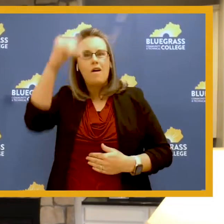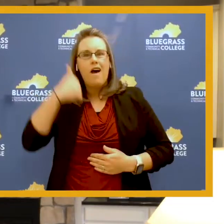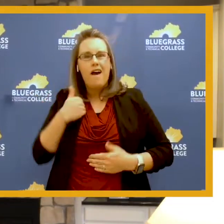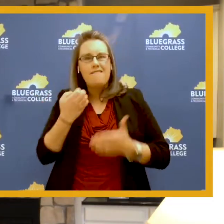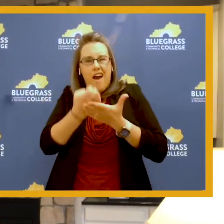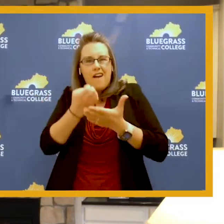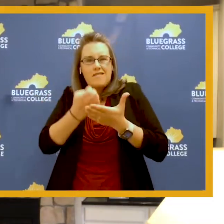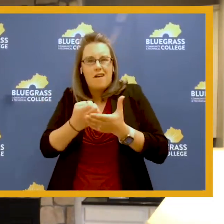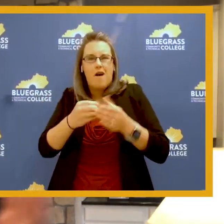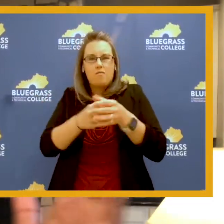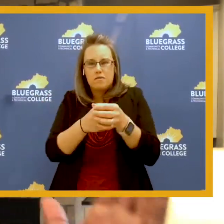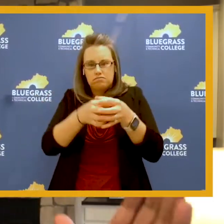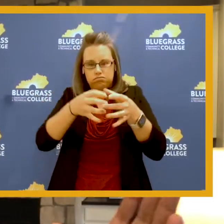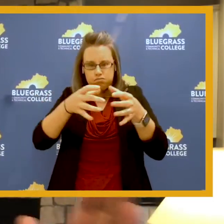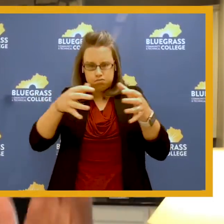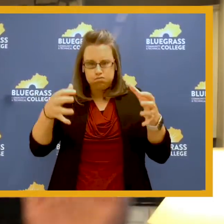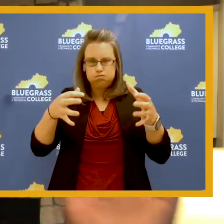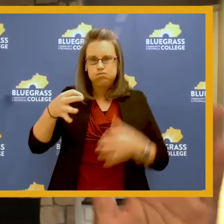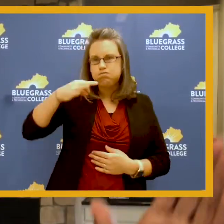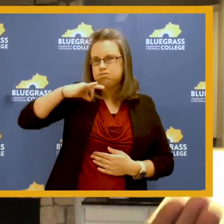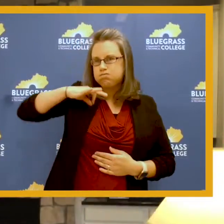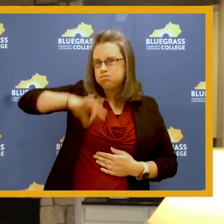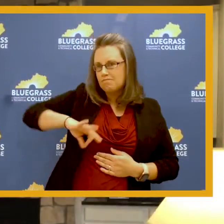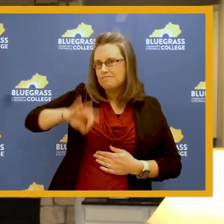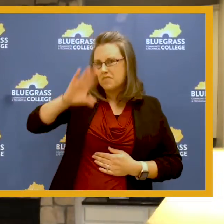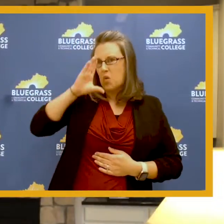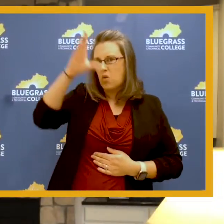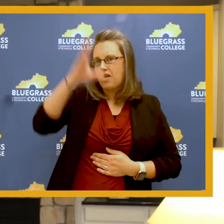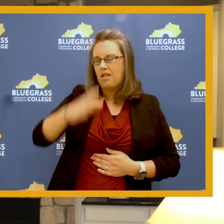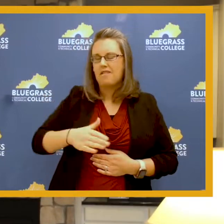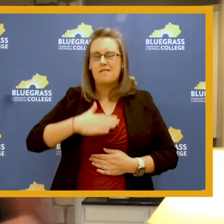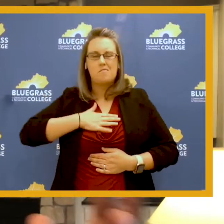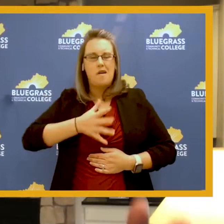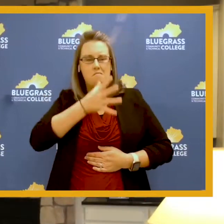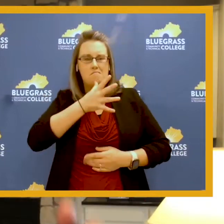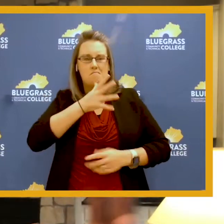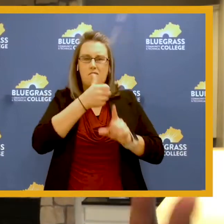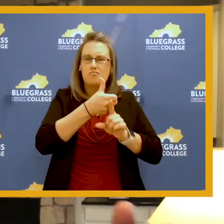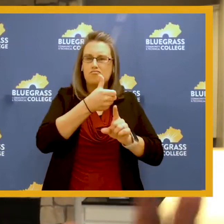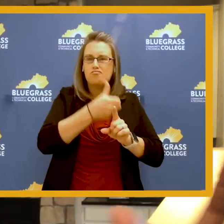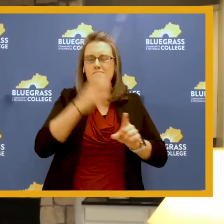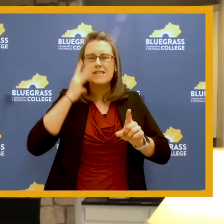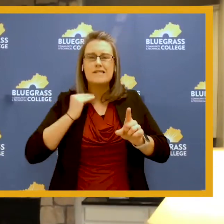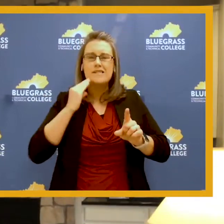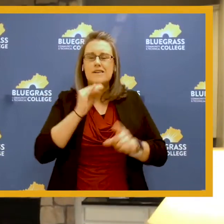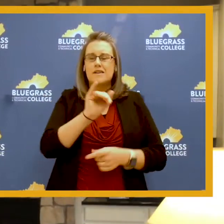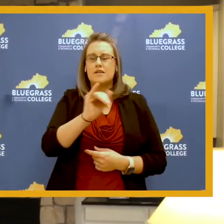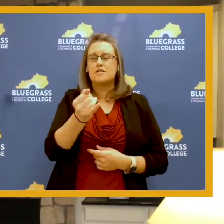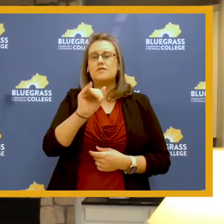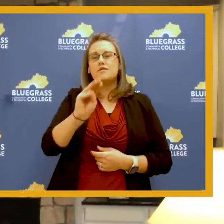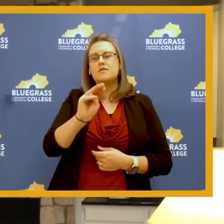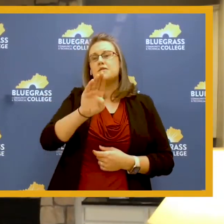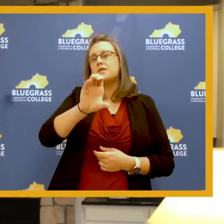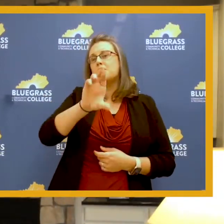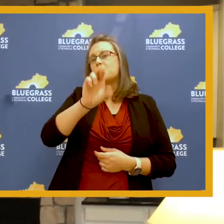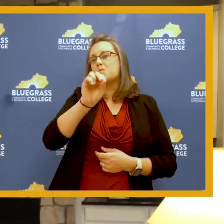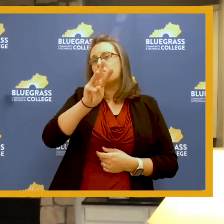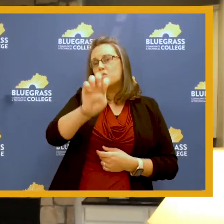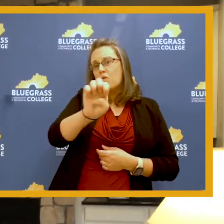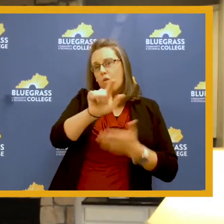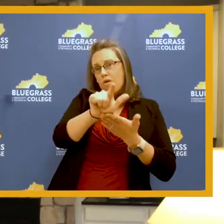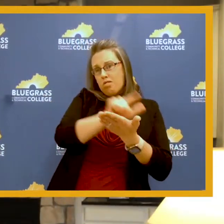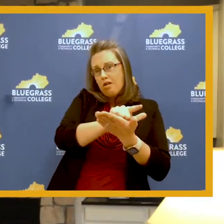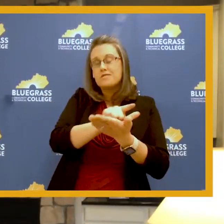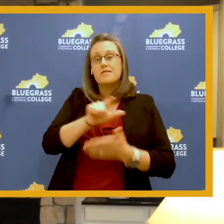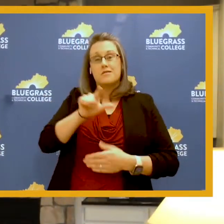And she was going through the times of her lives in the 20s and 30s and 40s through Jim Crow. So she